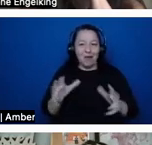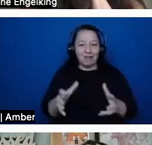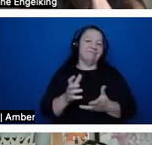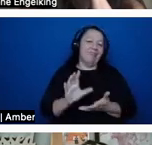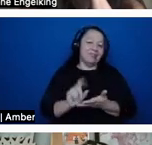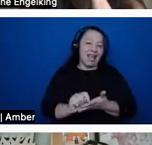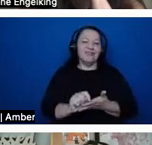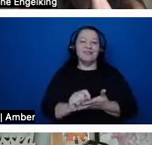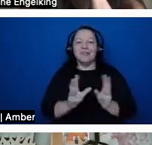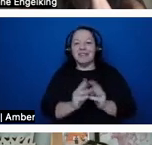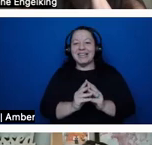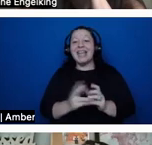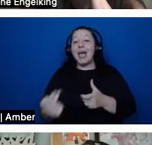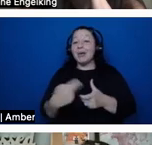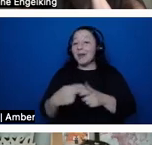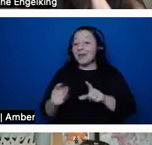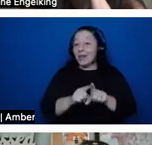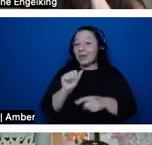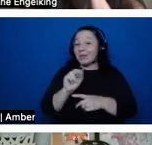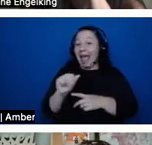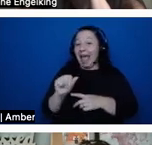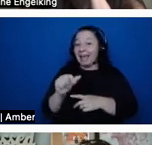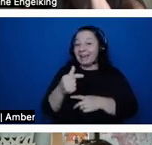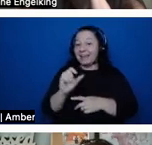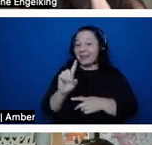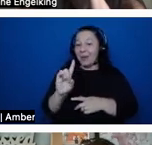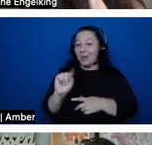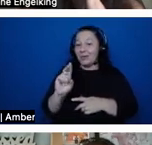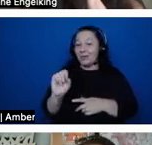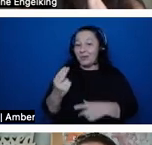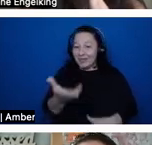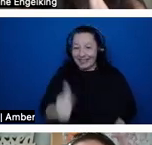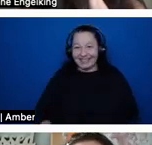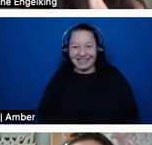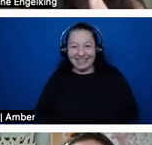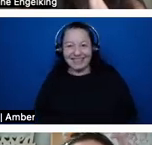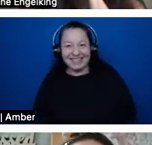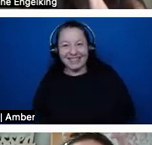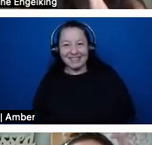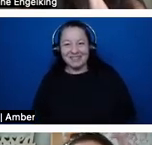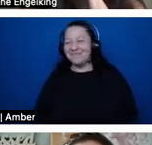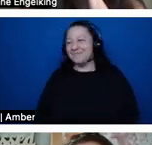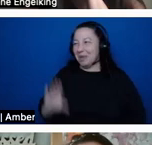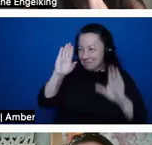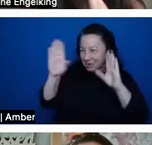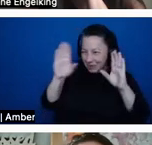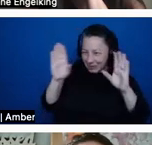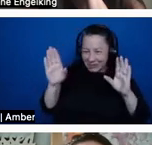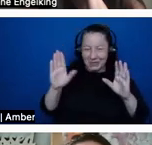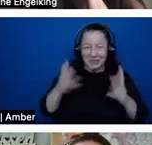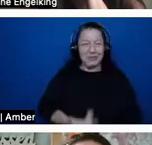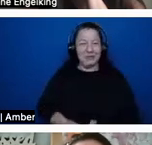Anna Goldtooth. Puju, Anishinaabe,